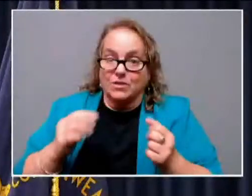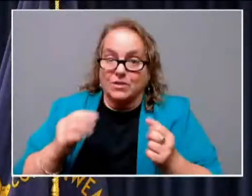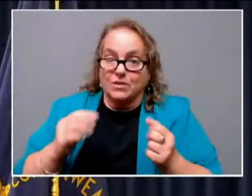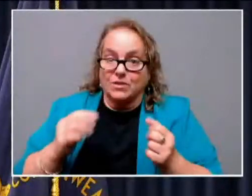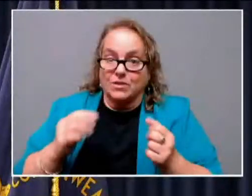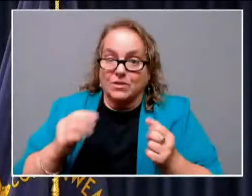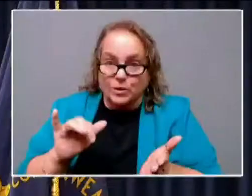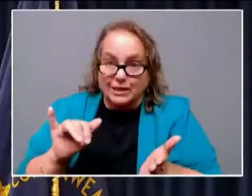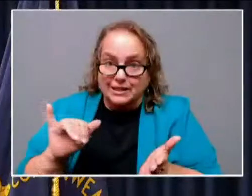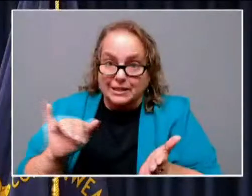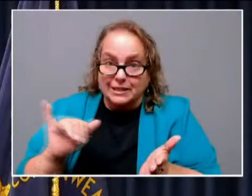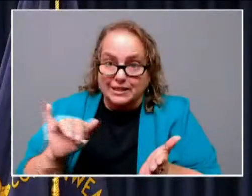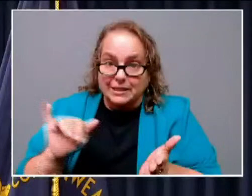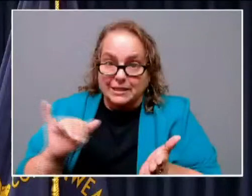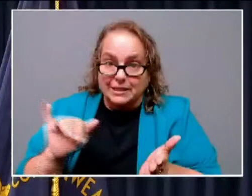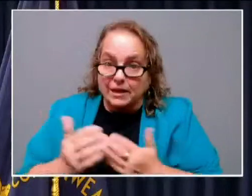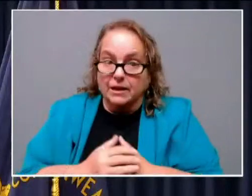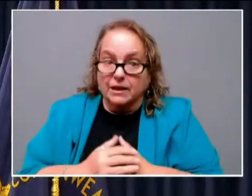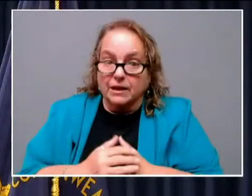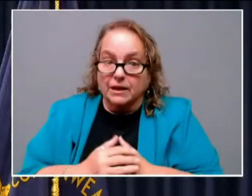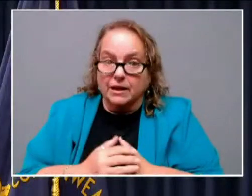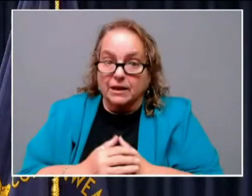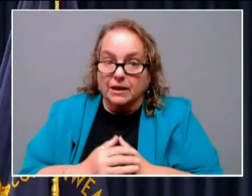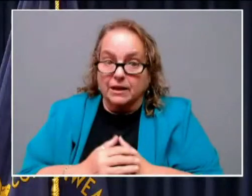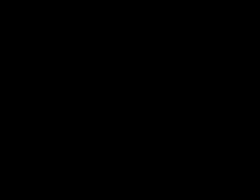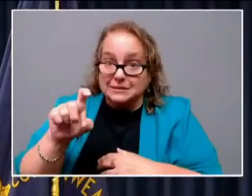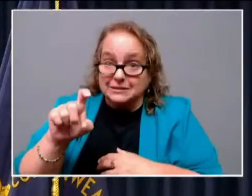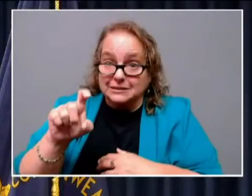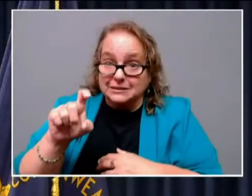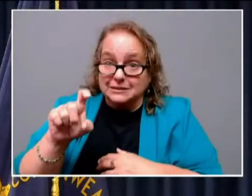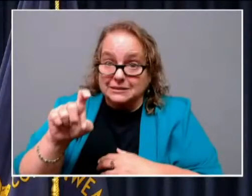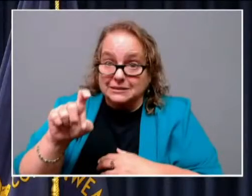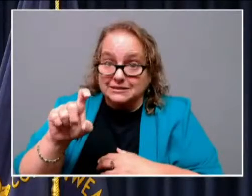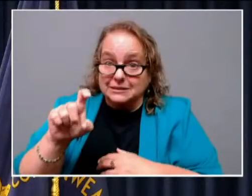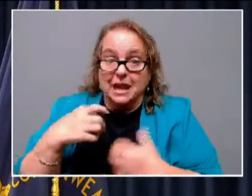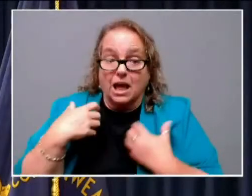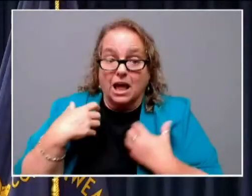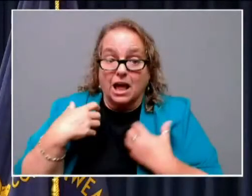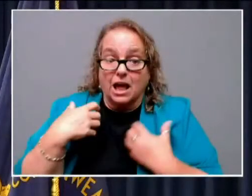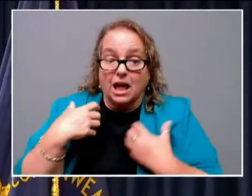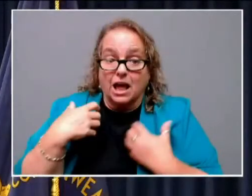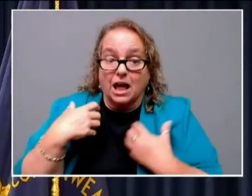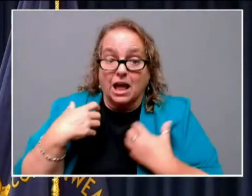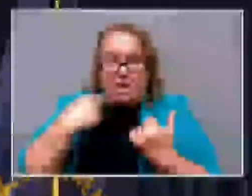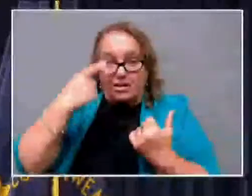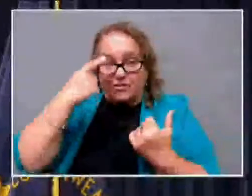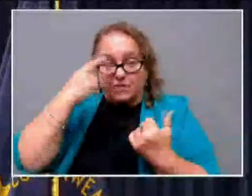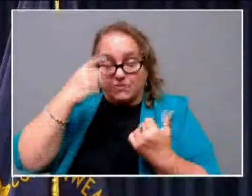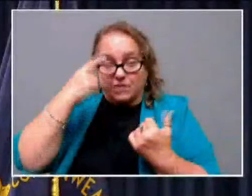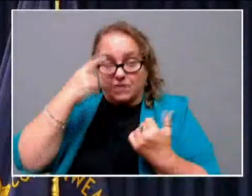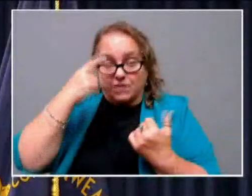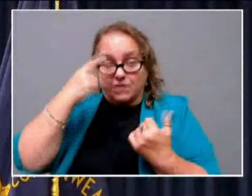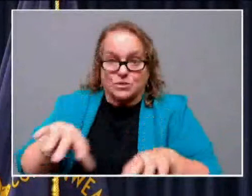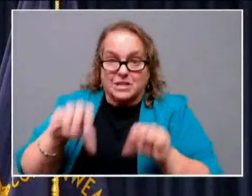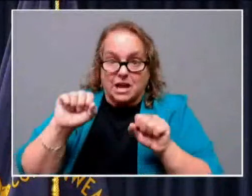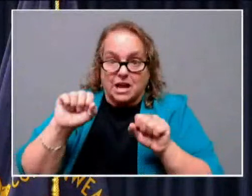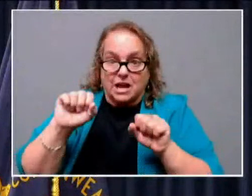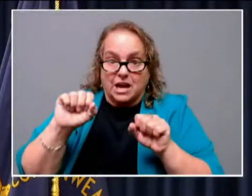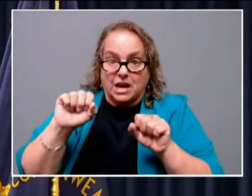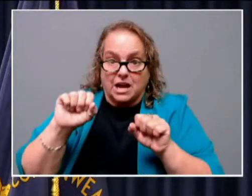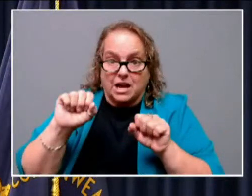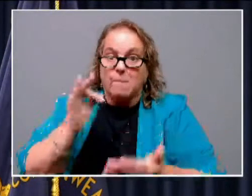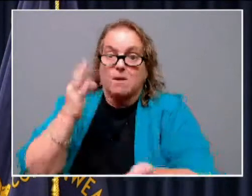those, like in Lexington, the health department, I think, is going to work to take over some of the monoclonal antibody